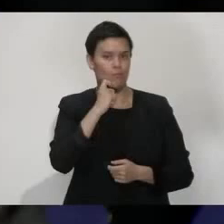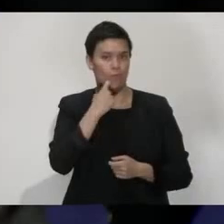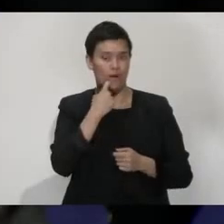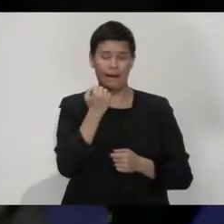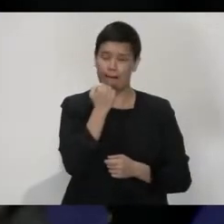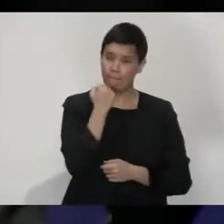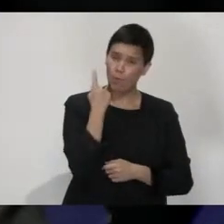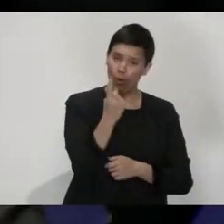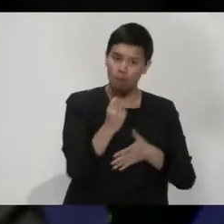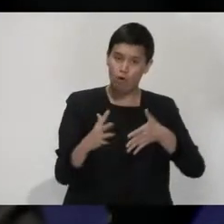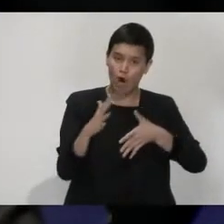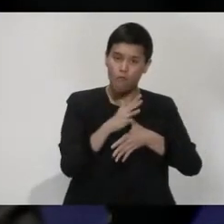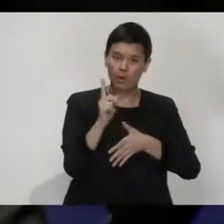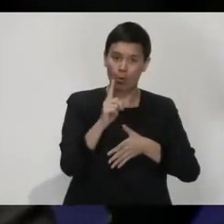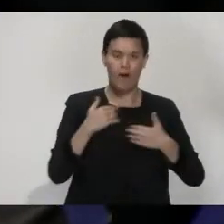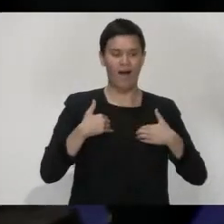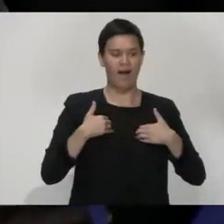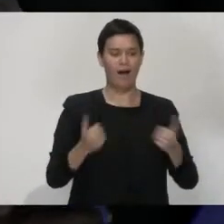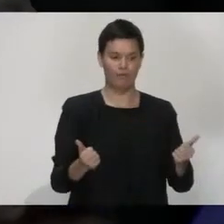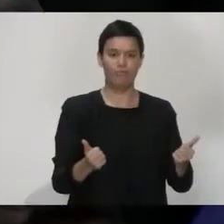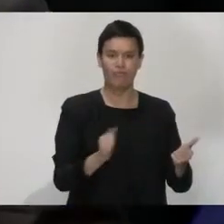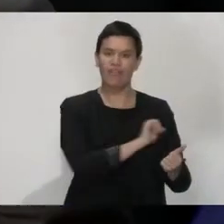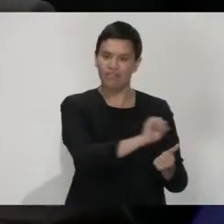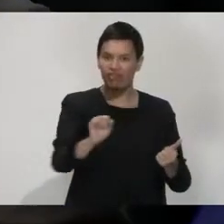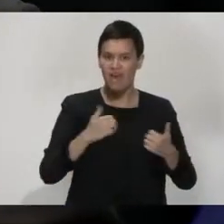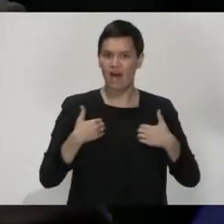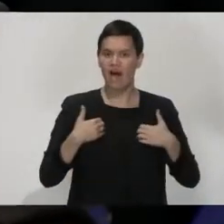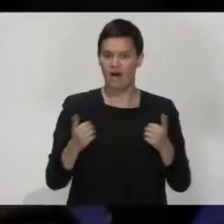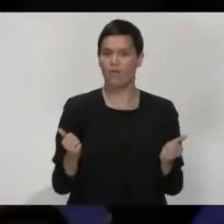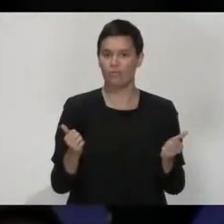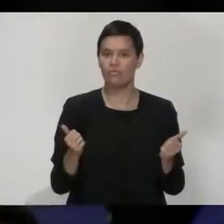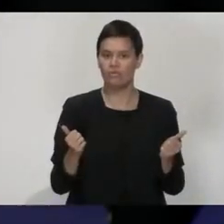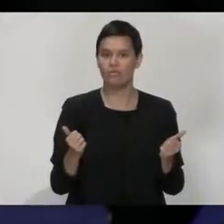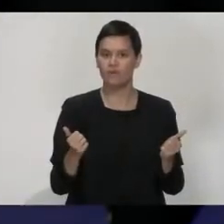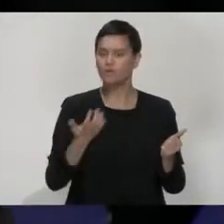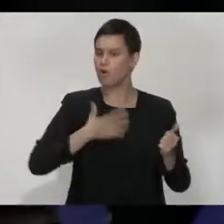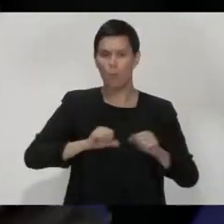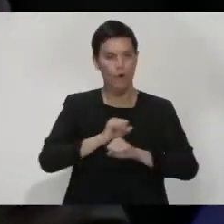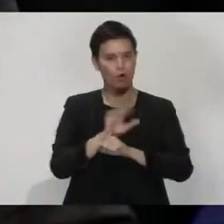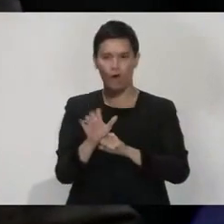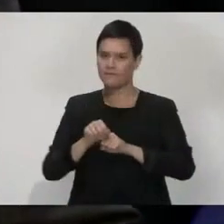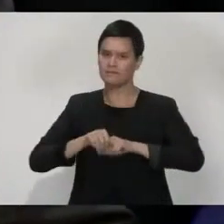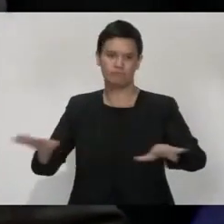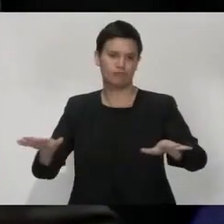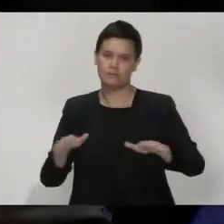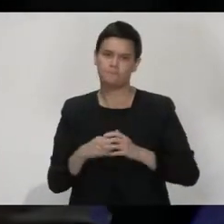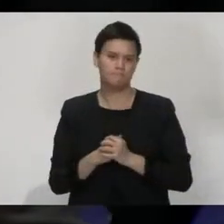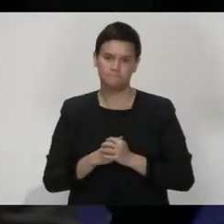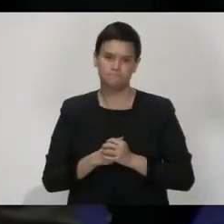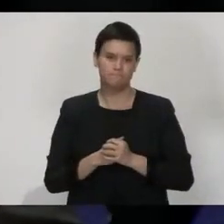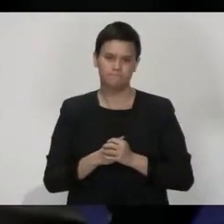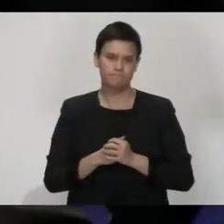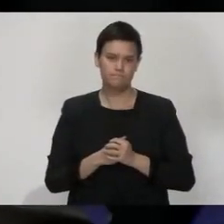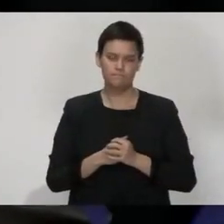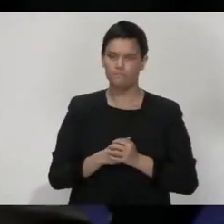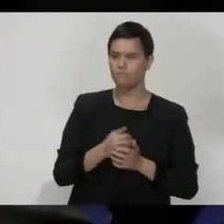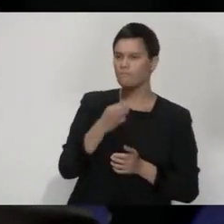and the primary concern of our whole community is making sure that we don't see COVID spread. Hamish. Can you tell